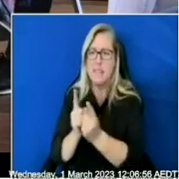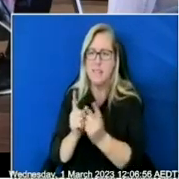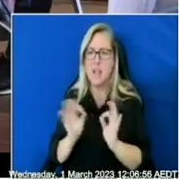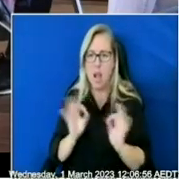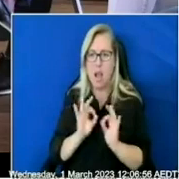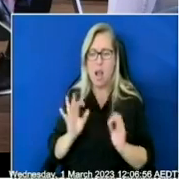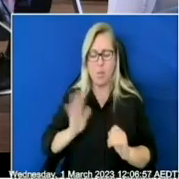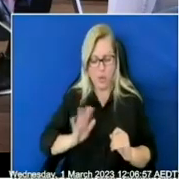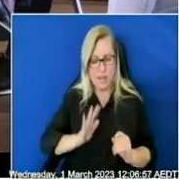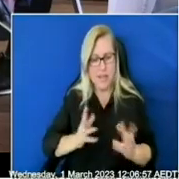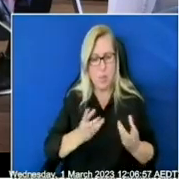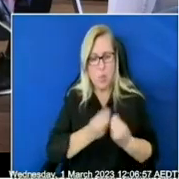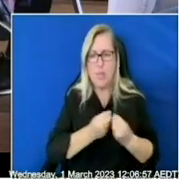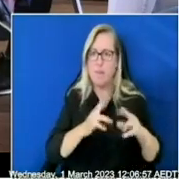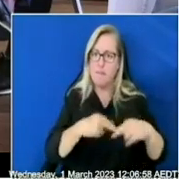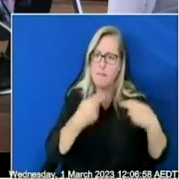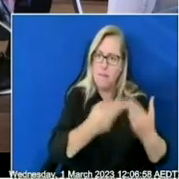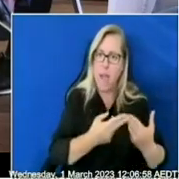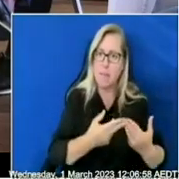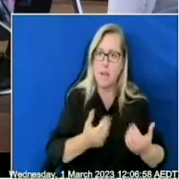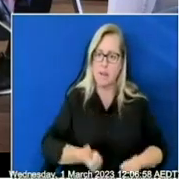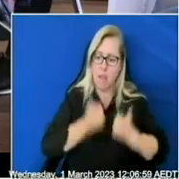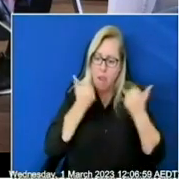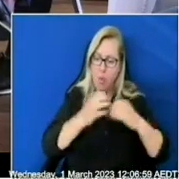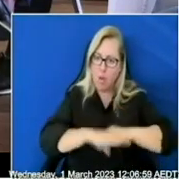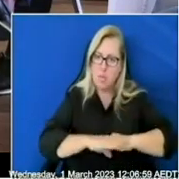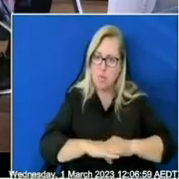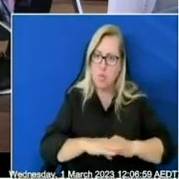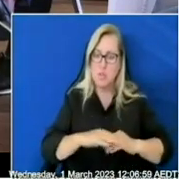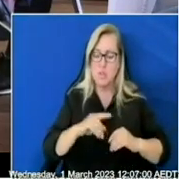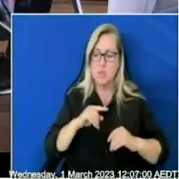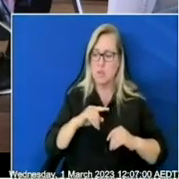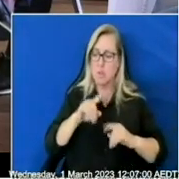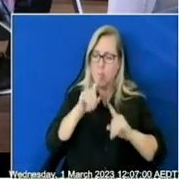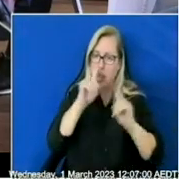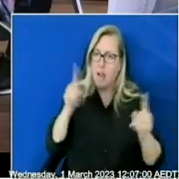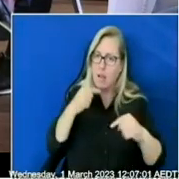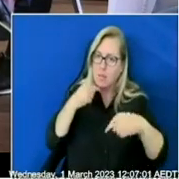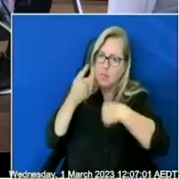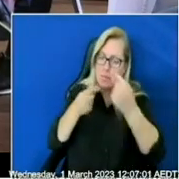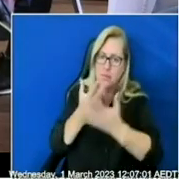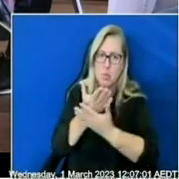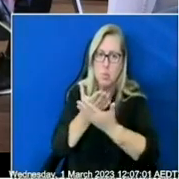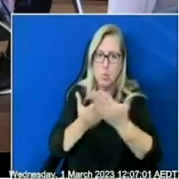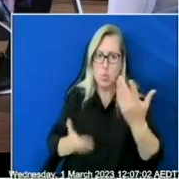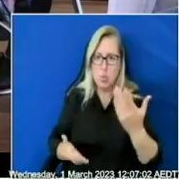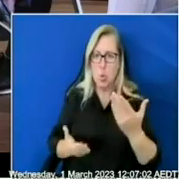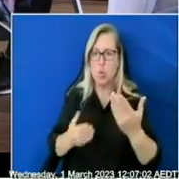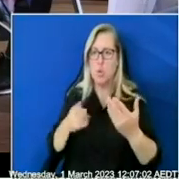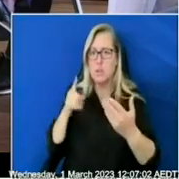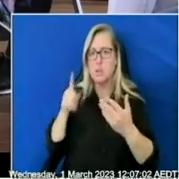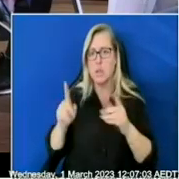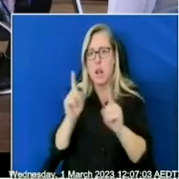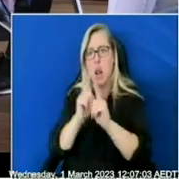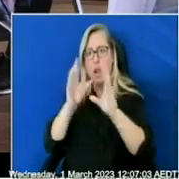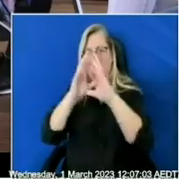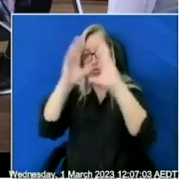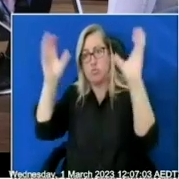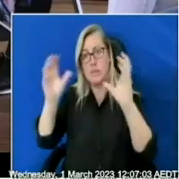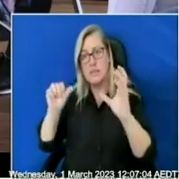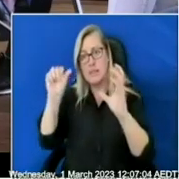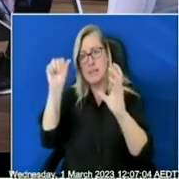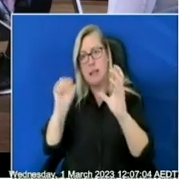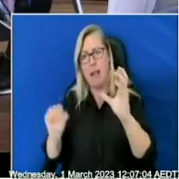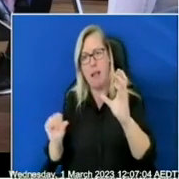them the stories of, we know we're, that, yeah, there's scar trees now, but some white systems are managing that and has control over